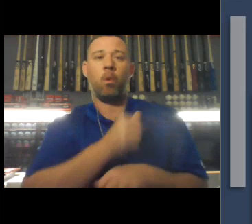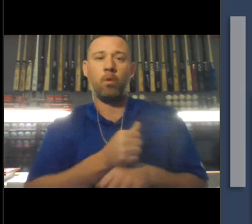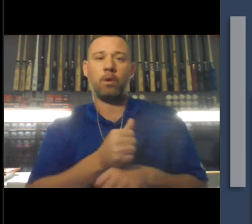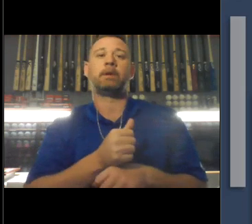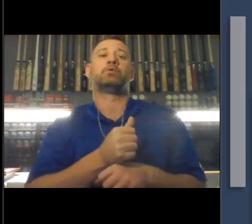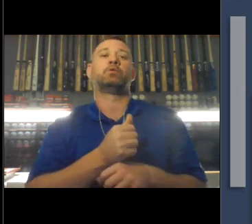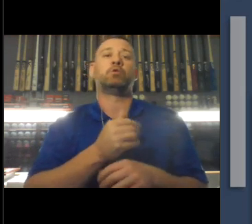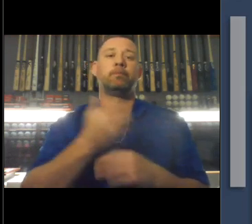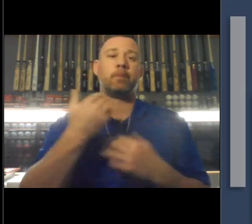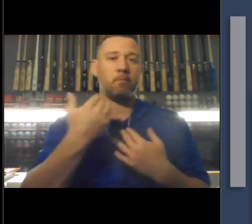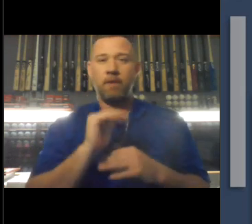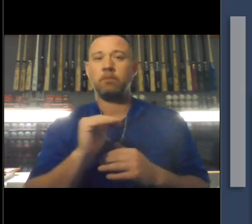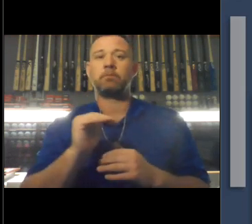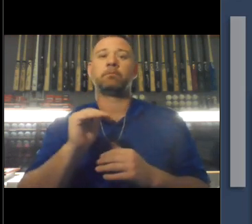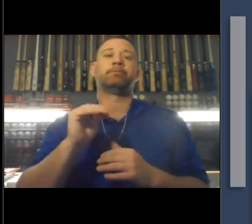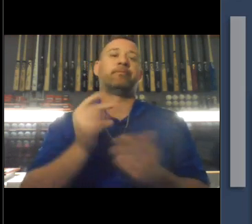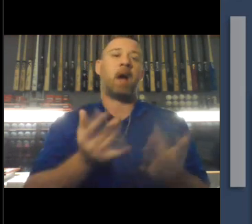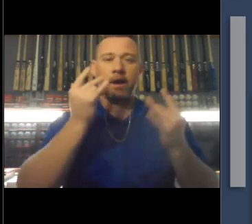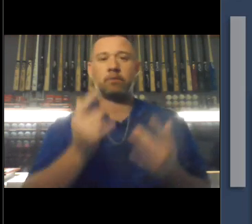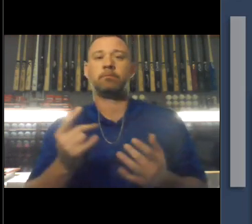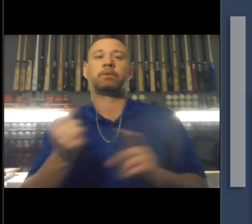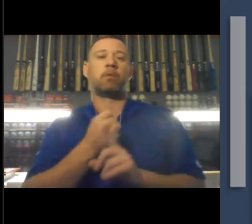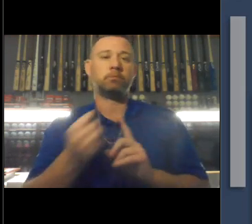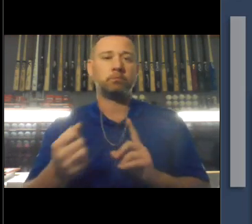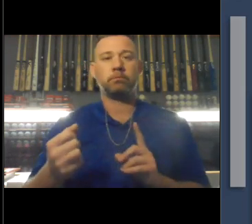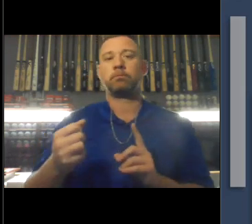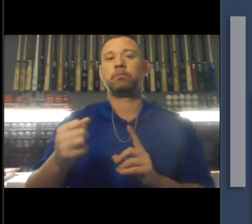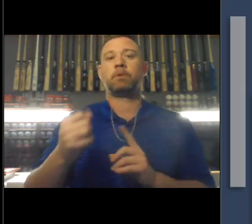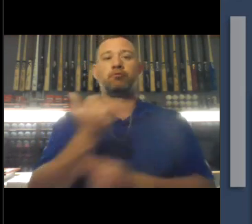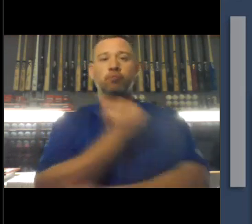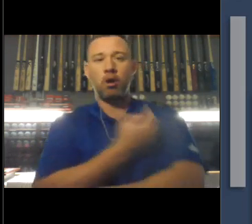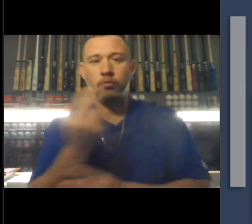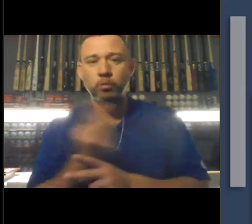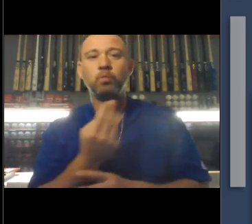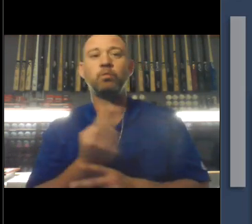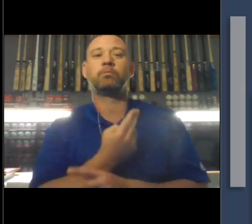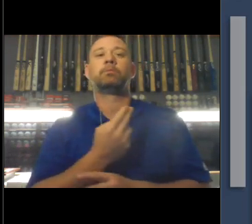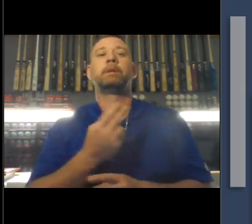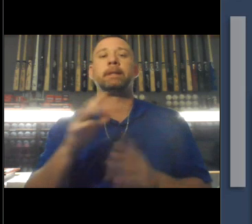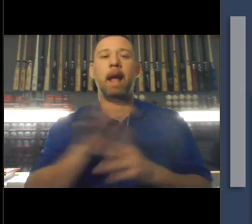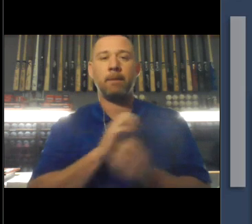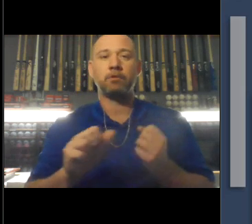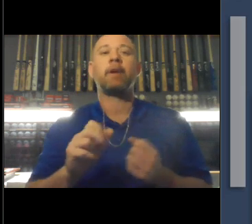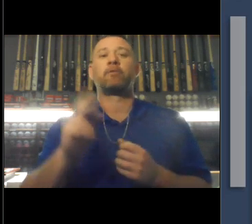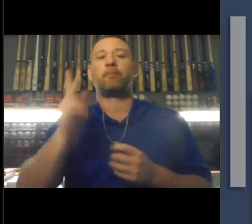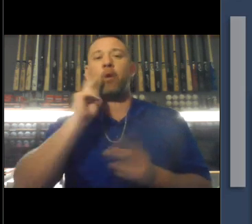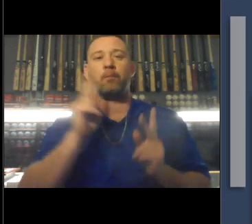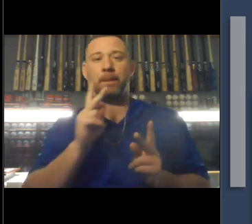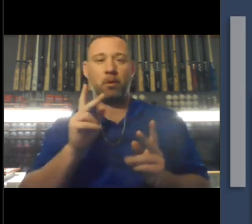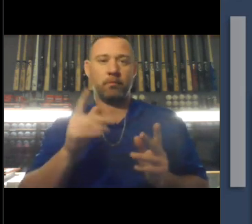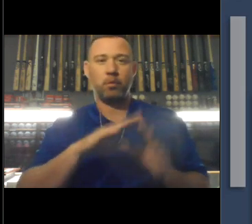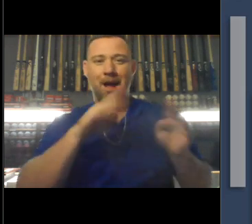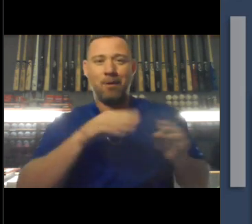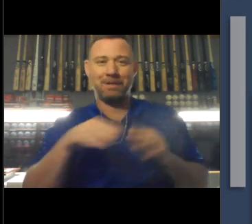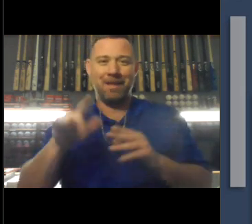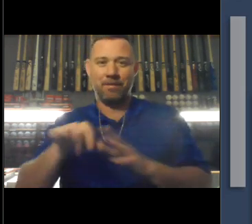assaults, drug use, and damage to irrigation lines that have occurred as a result of people sheltering within this part of state